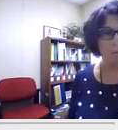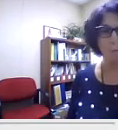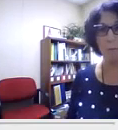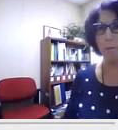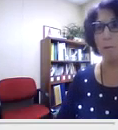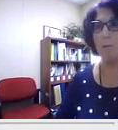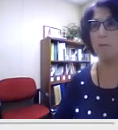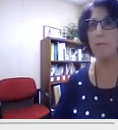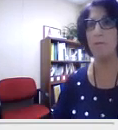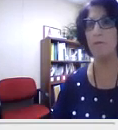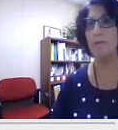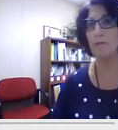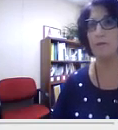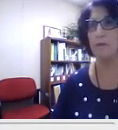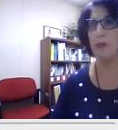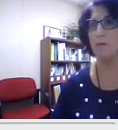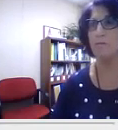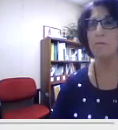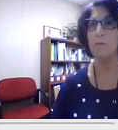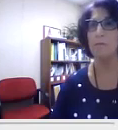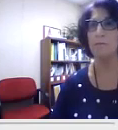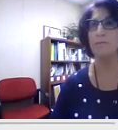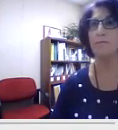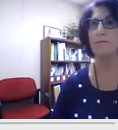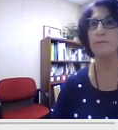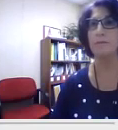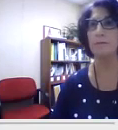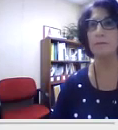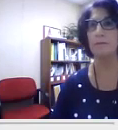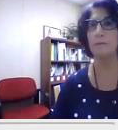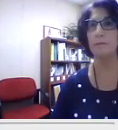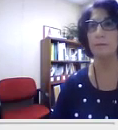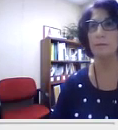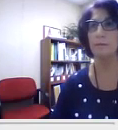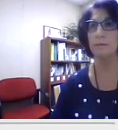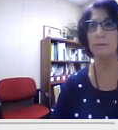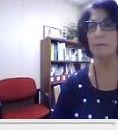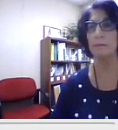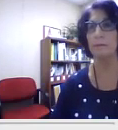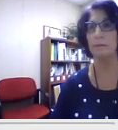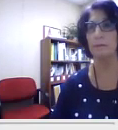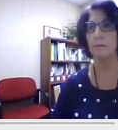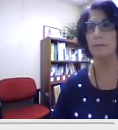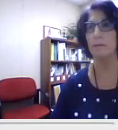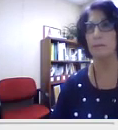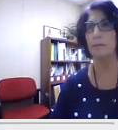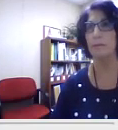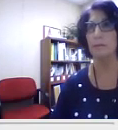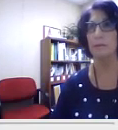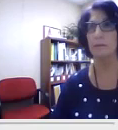Big Tobacco, actually, they know exactly, probably better than our government, the demographics